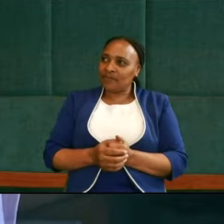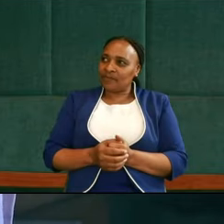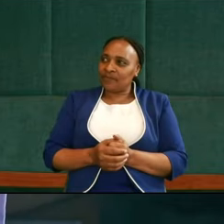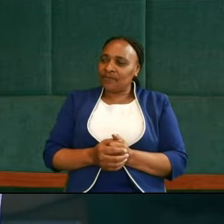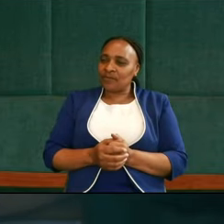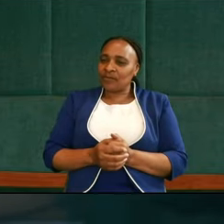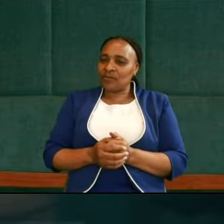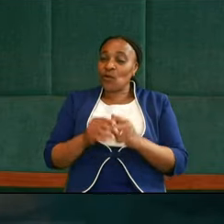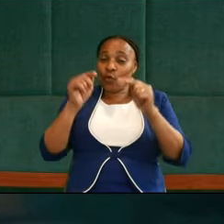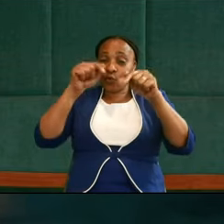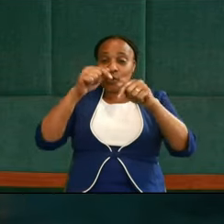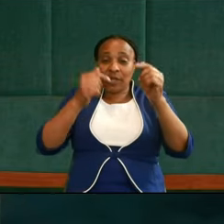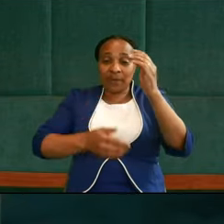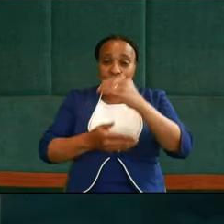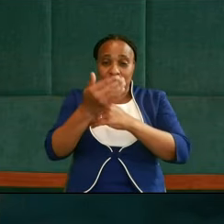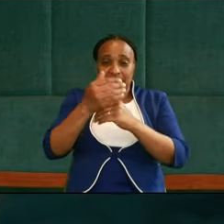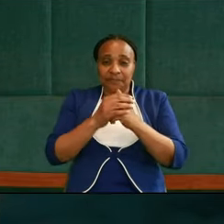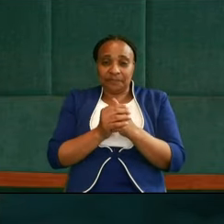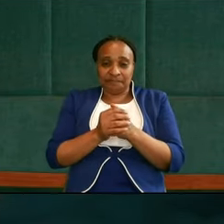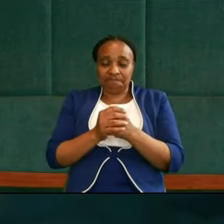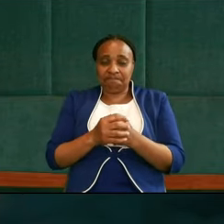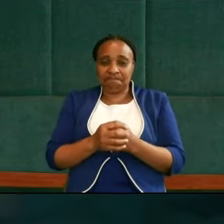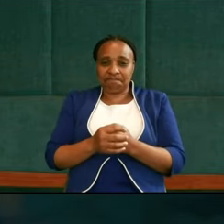This morning,